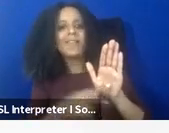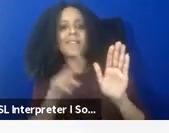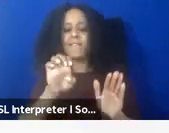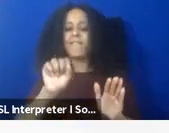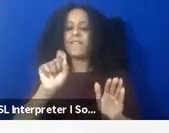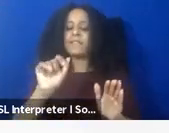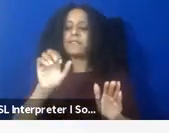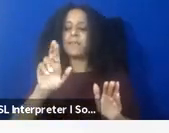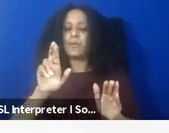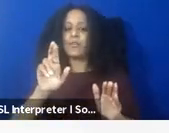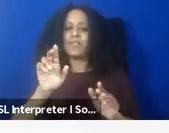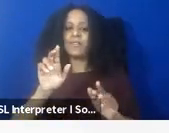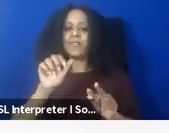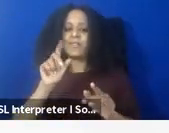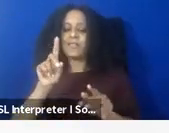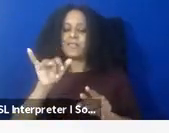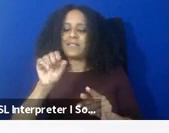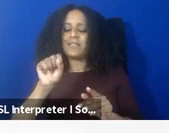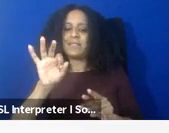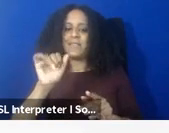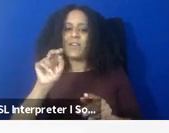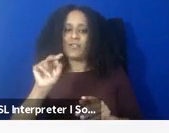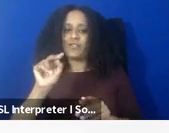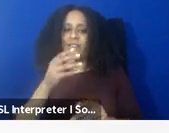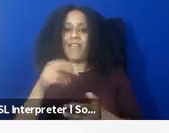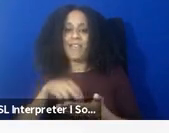with diabetes with this twofold increase in falls risk.